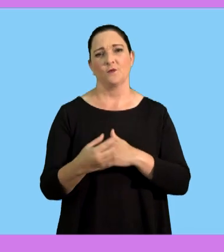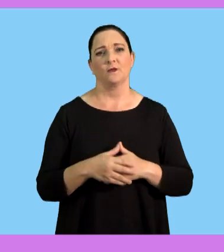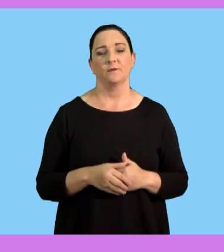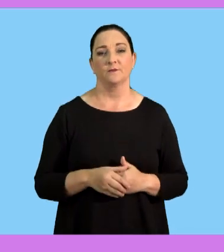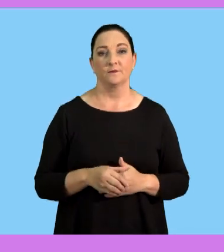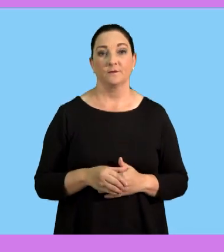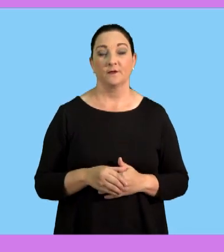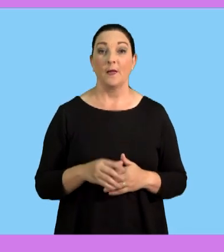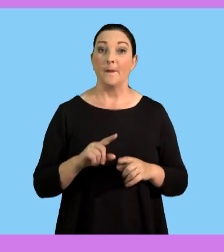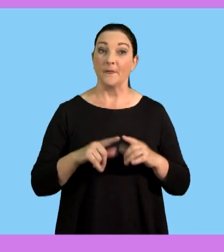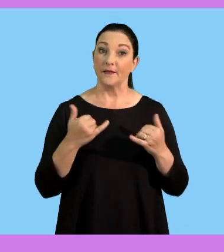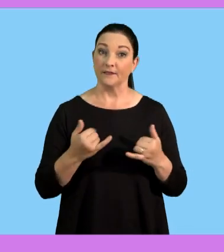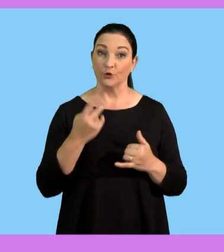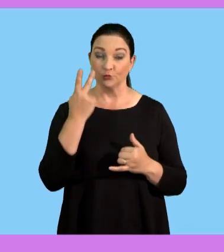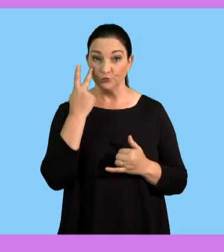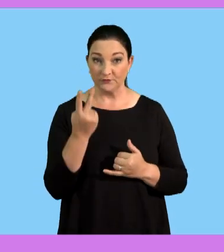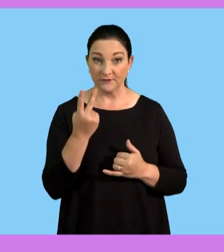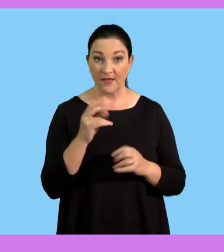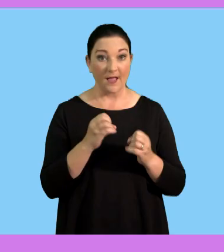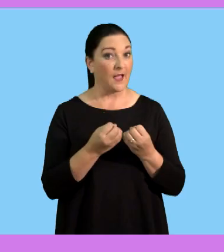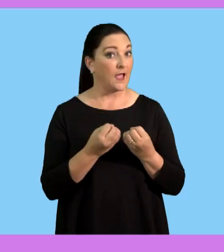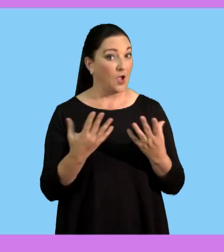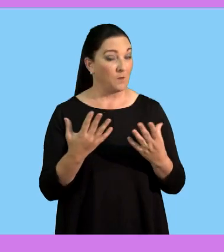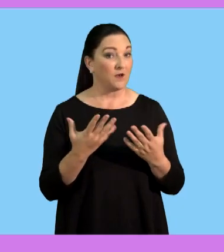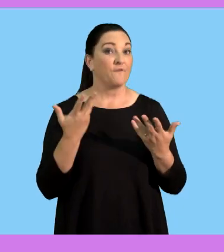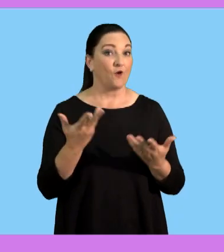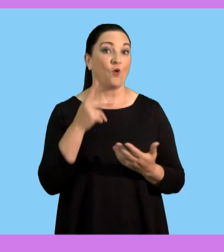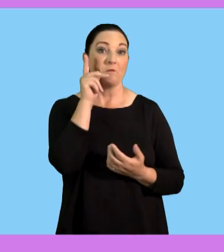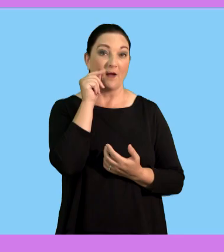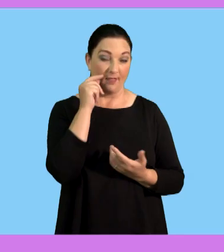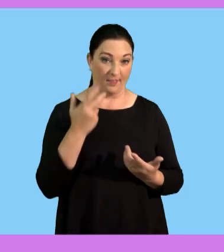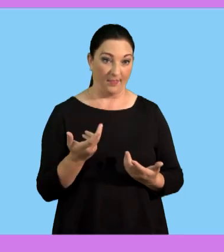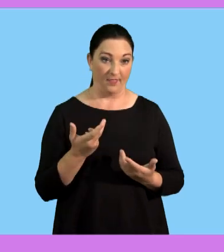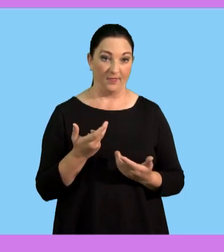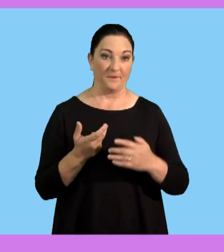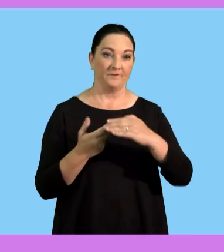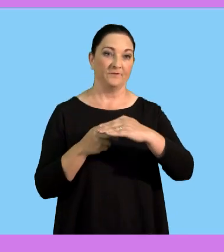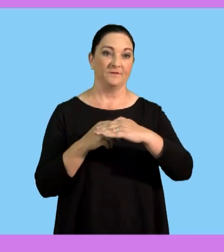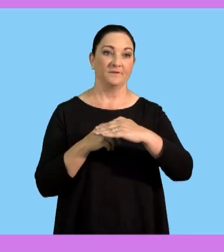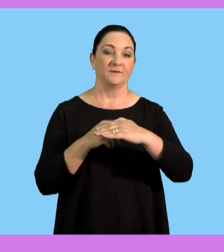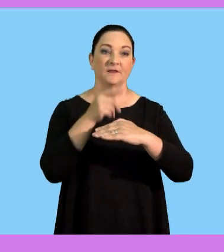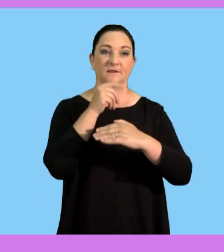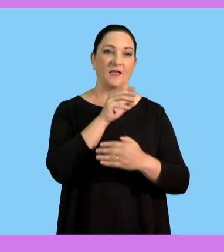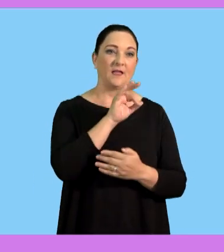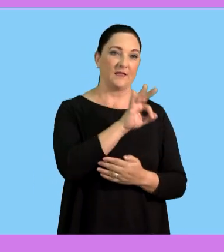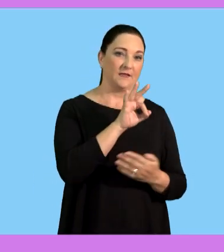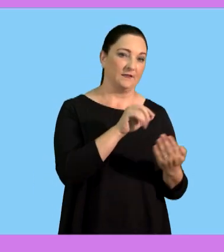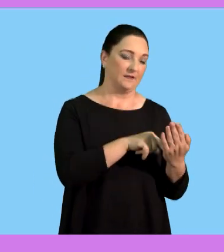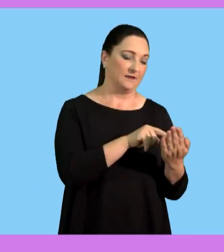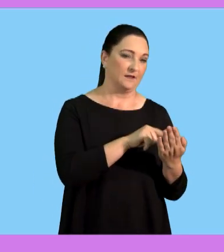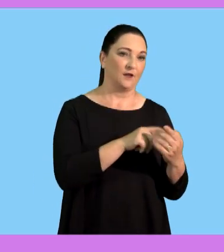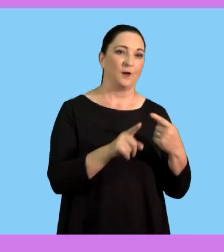possible outcomes. We agree. Now we have to check how many of these ones are males. So 33